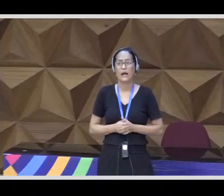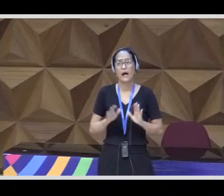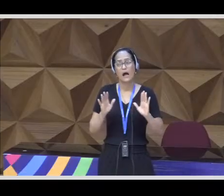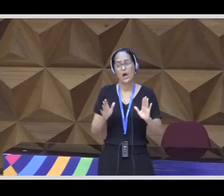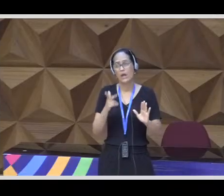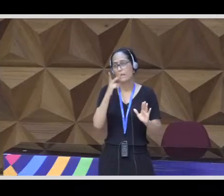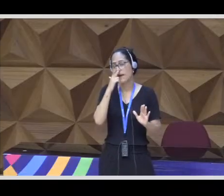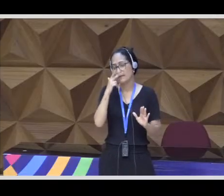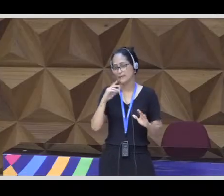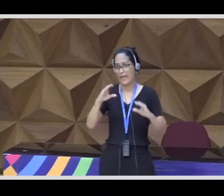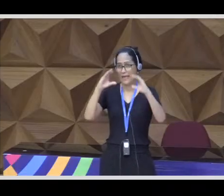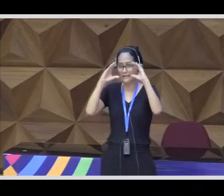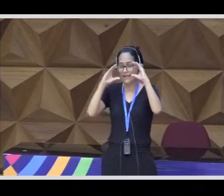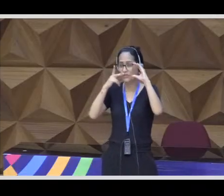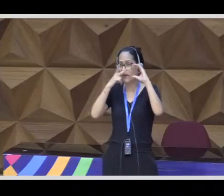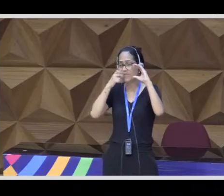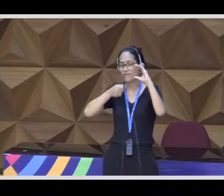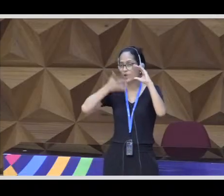So.